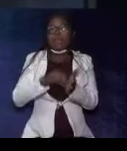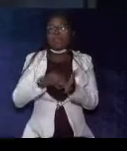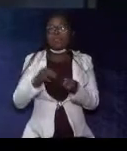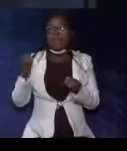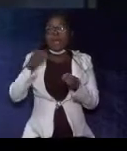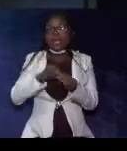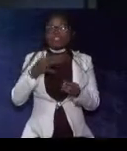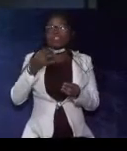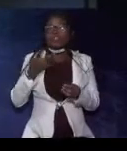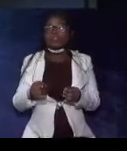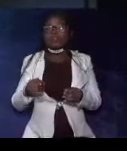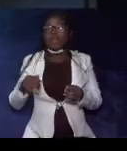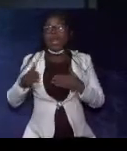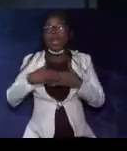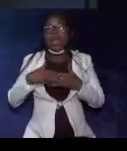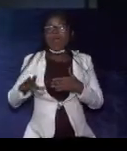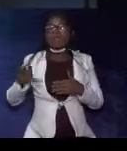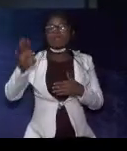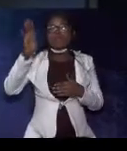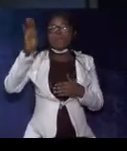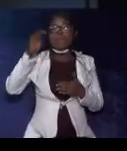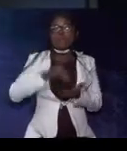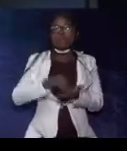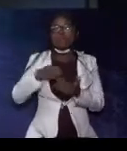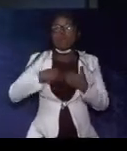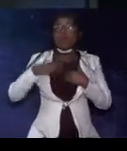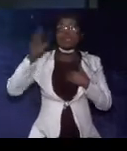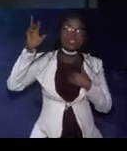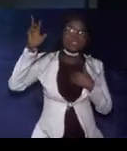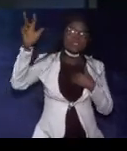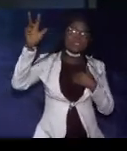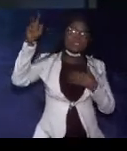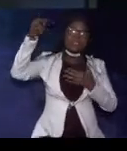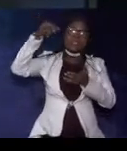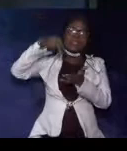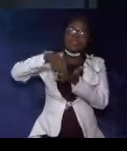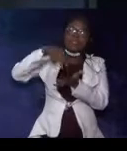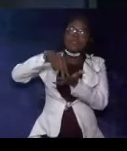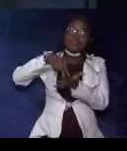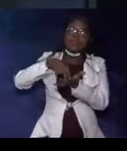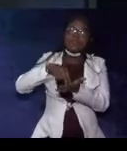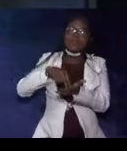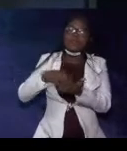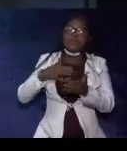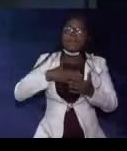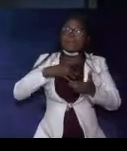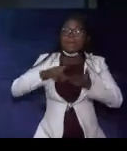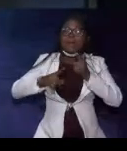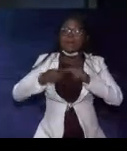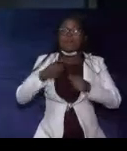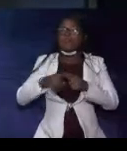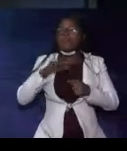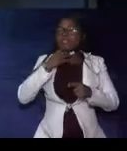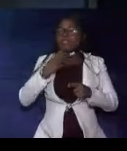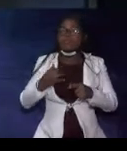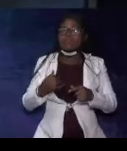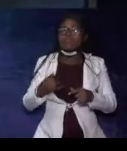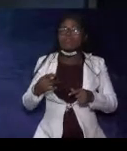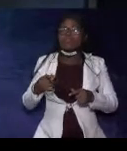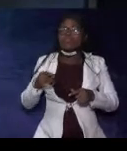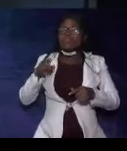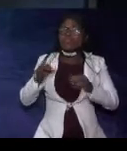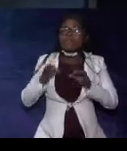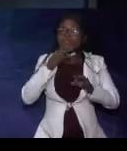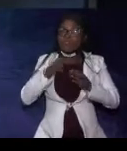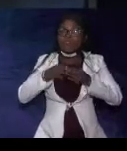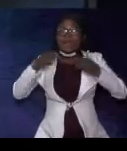like we learned in the last lesson, after billion, you must have the trillion. So my friend, regardless